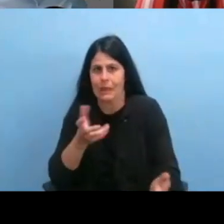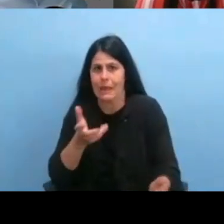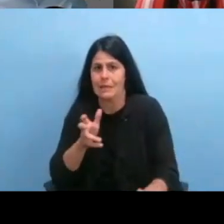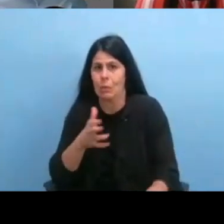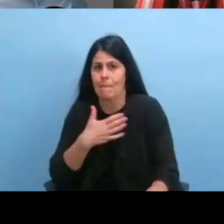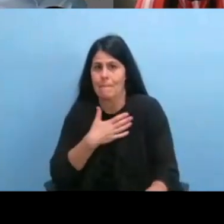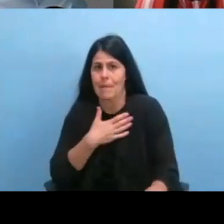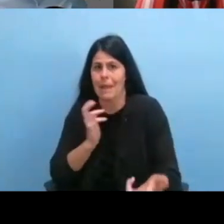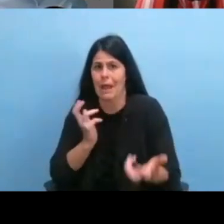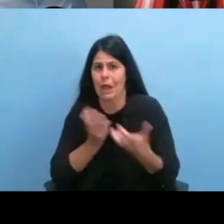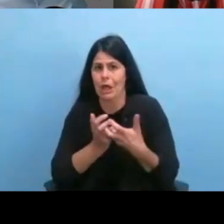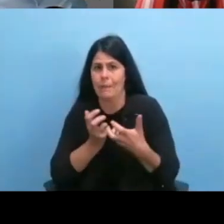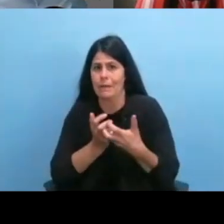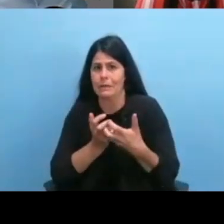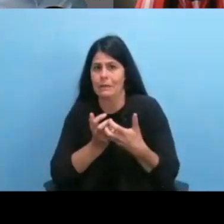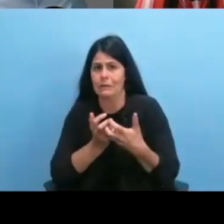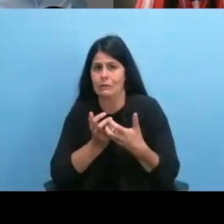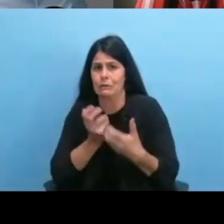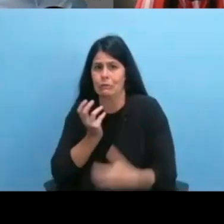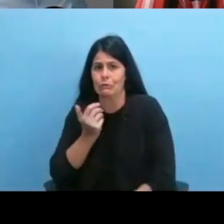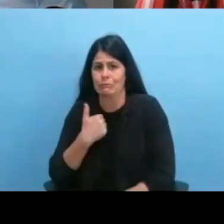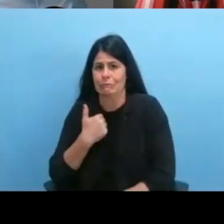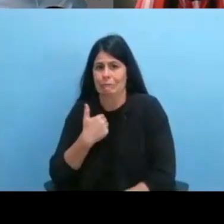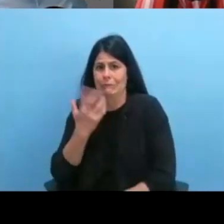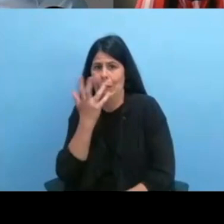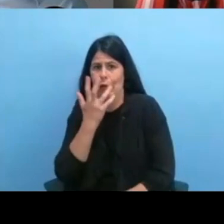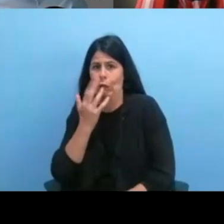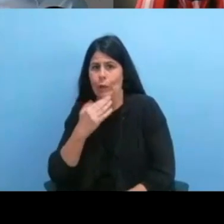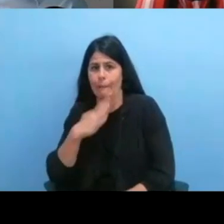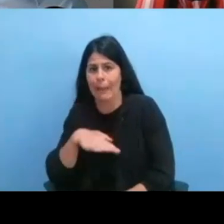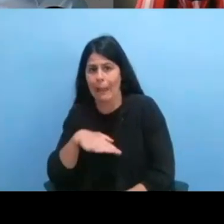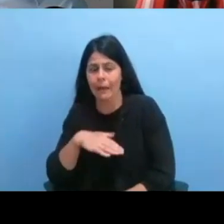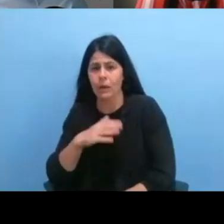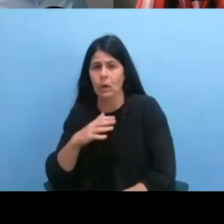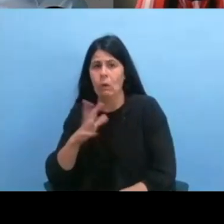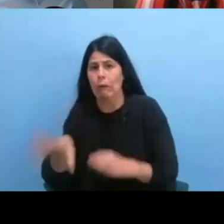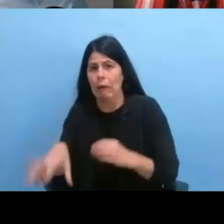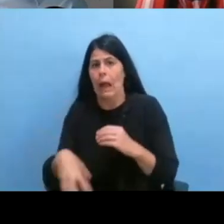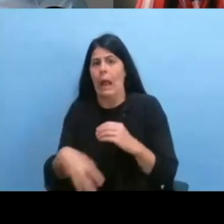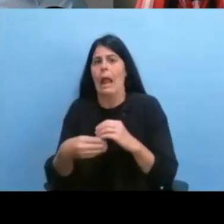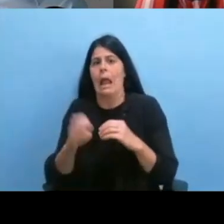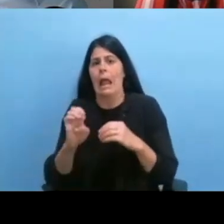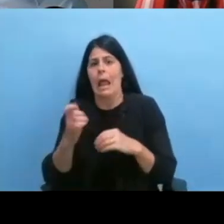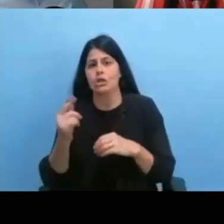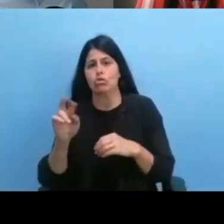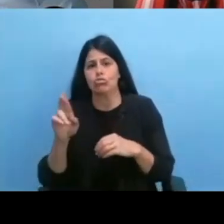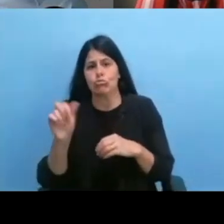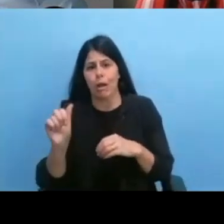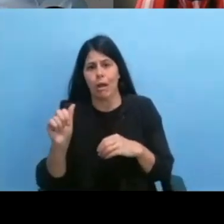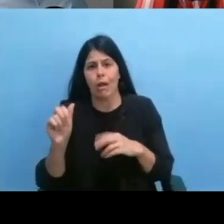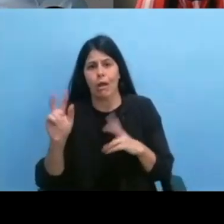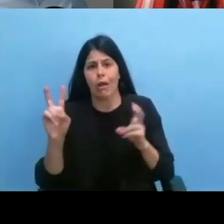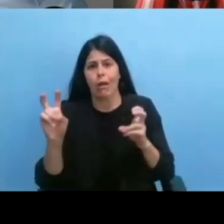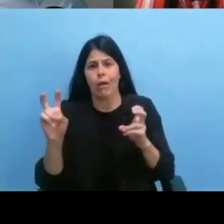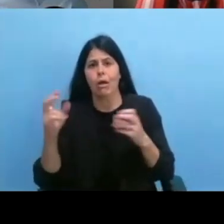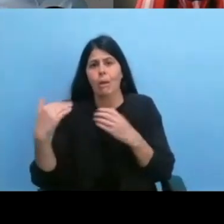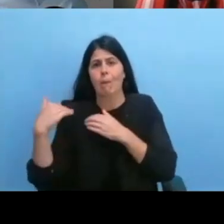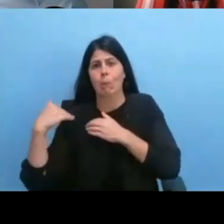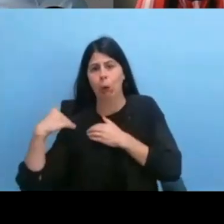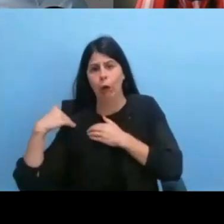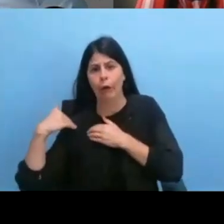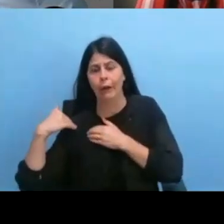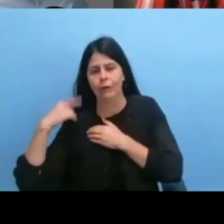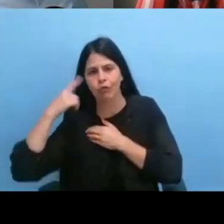bad or like put unnecessary extra burden, quote unquote, on my